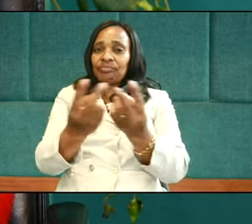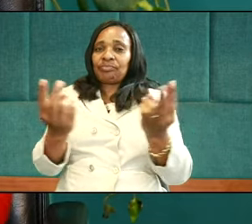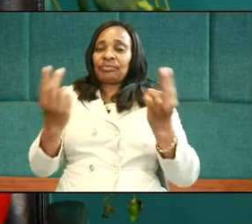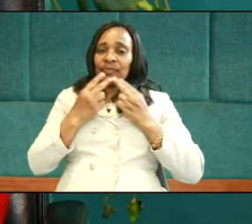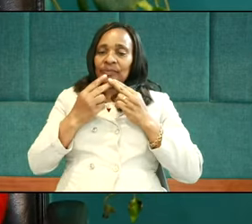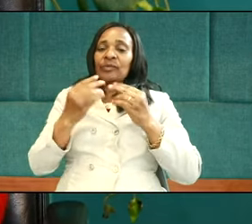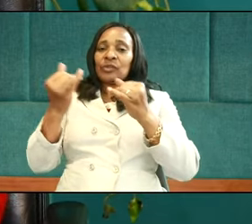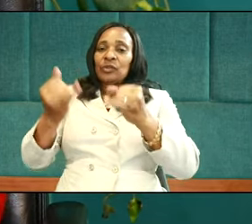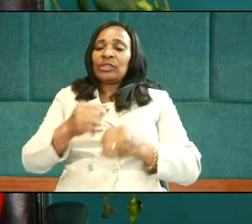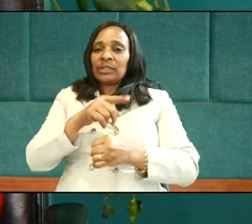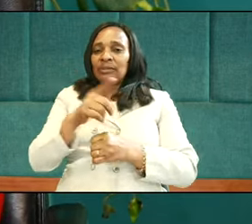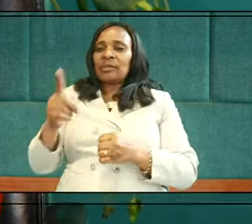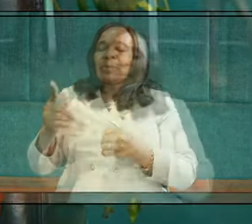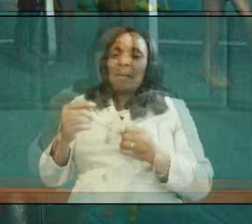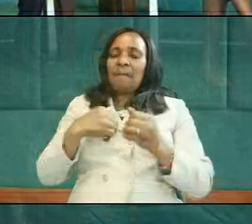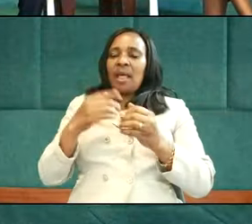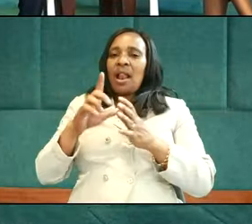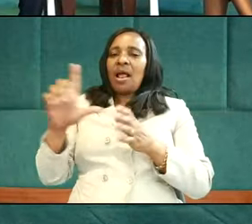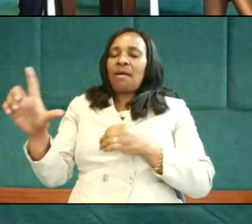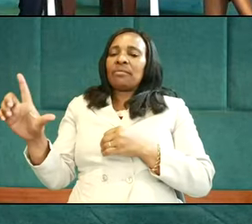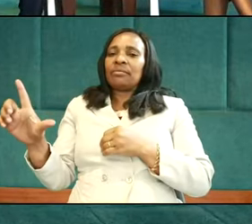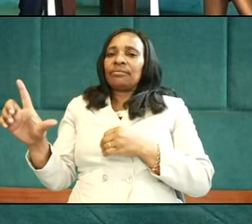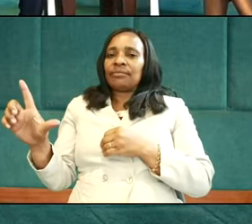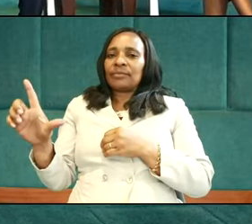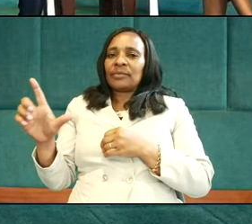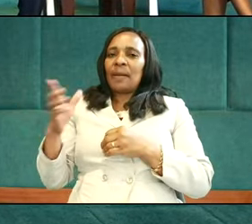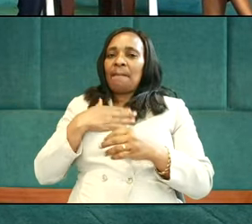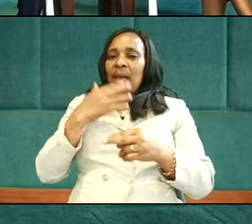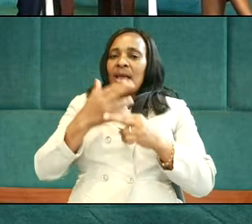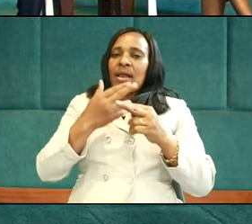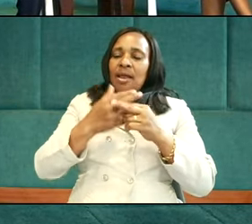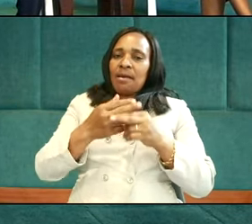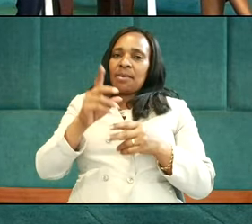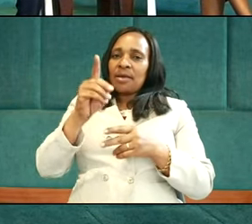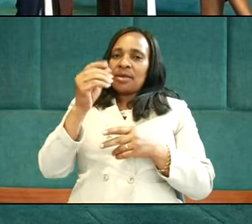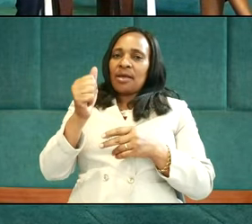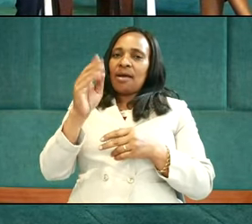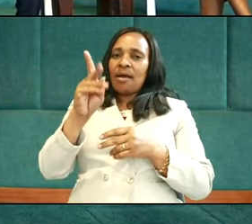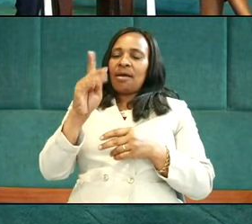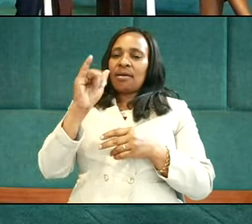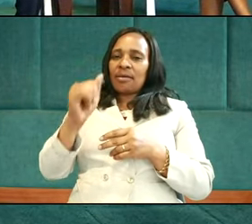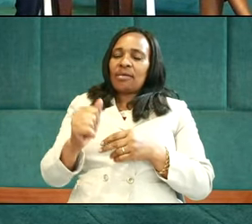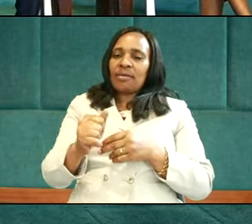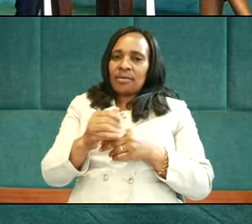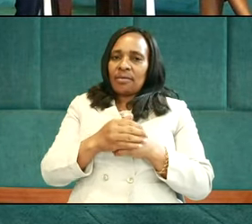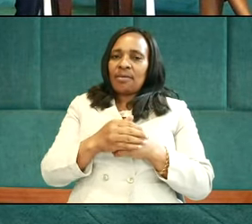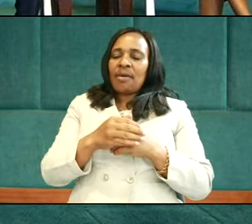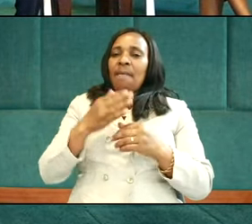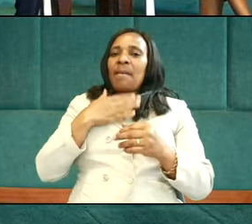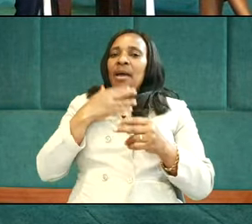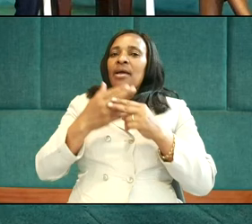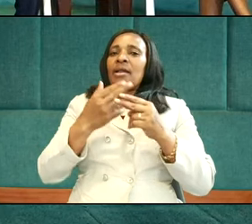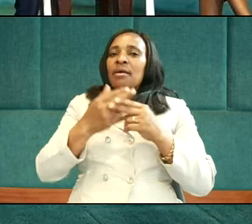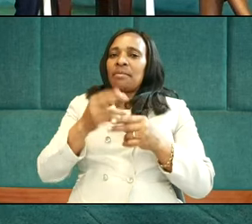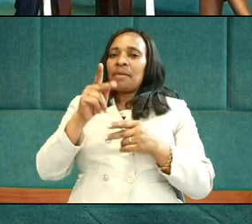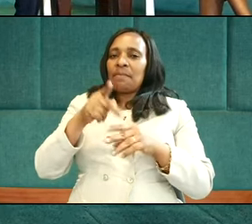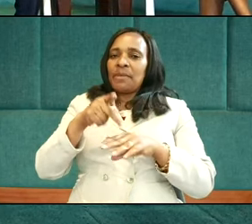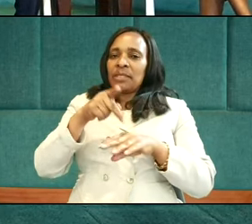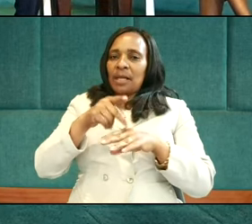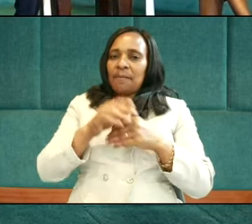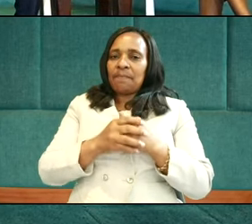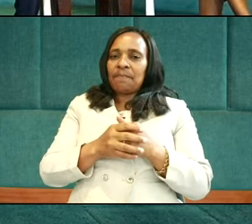start from my extreme left. My name is Biaki Kibwage. My name is Peter Lewis.